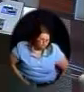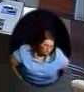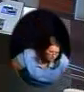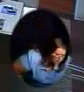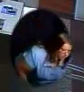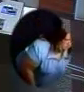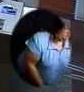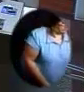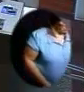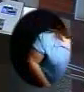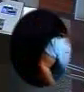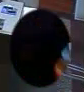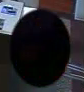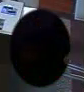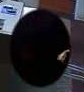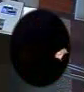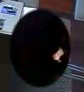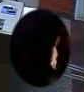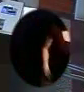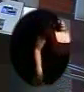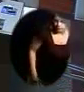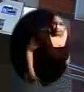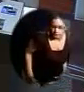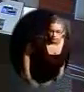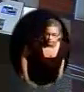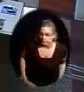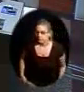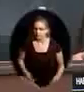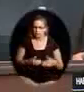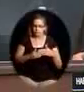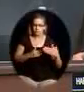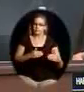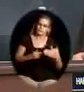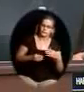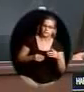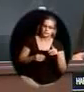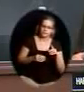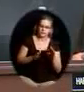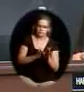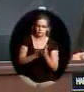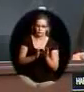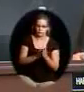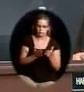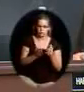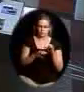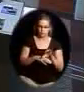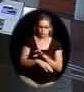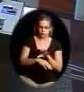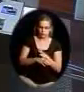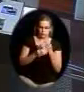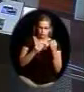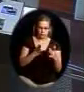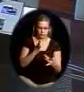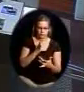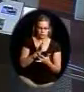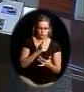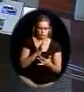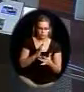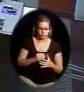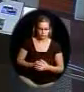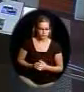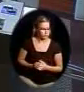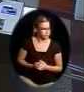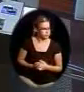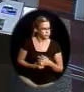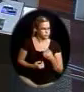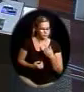Next action item we have is 7.02 supplemental textbooks, computer information technology. I'll just, I'm sorry. I